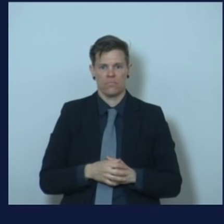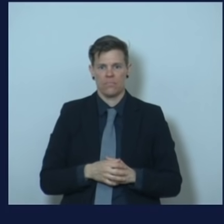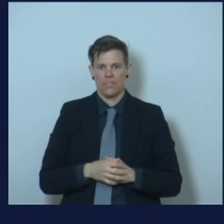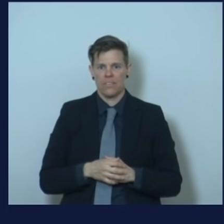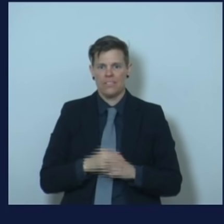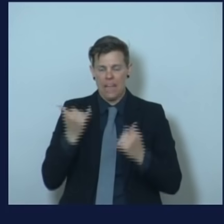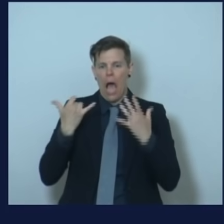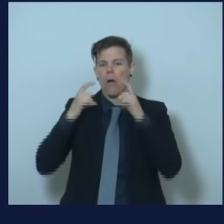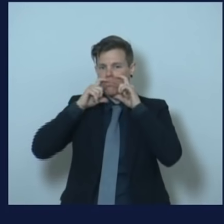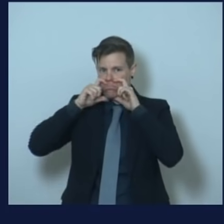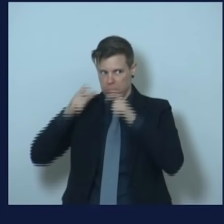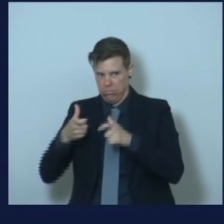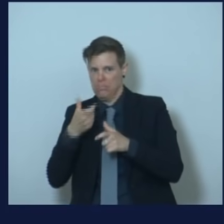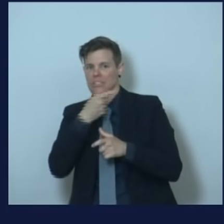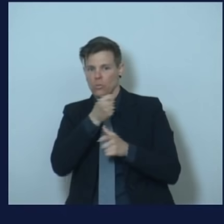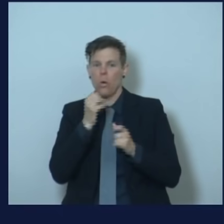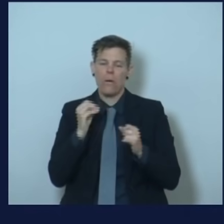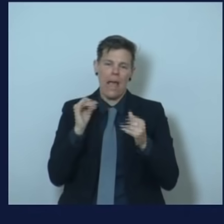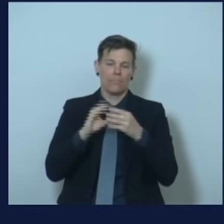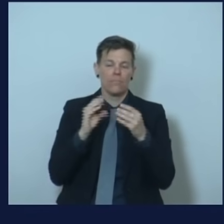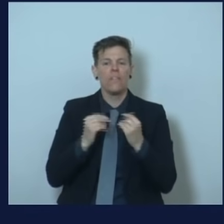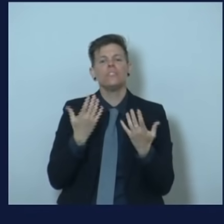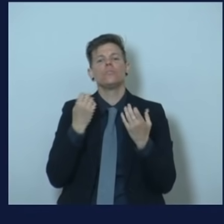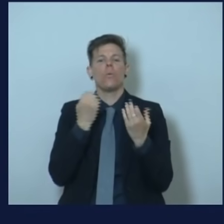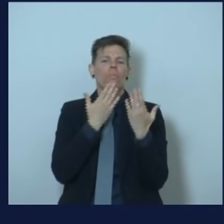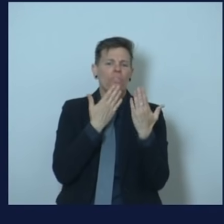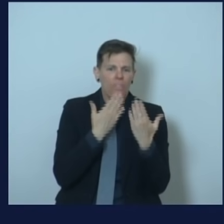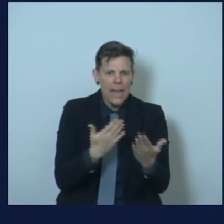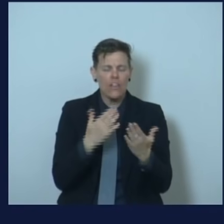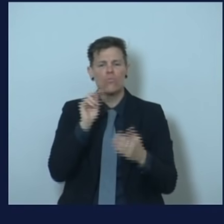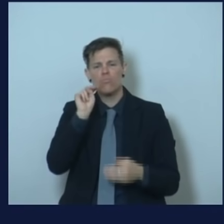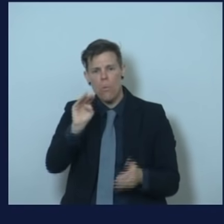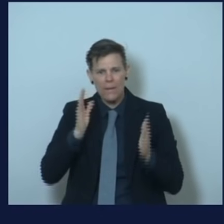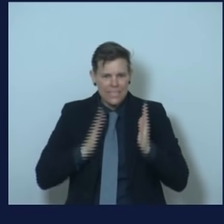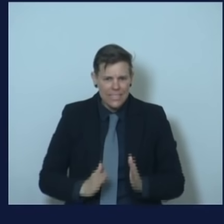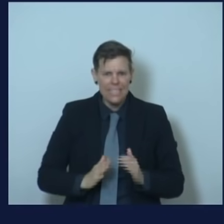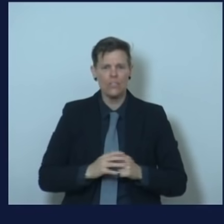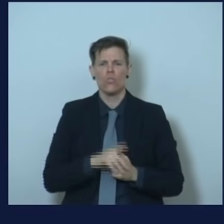and women who serve this country without